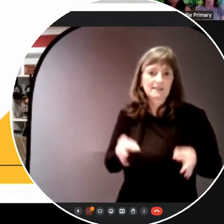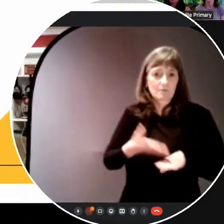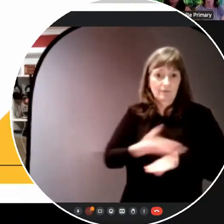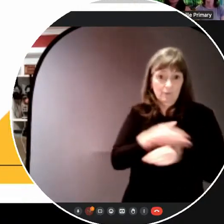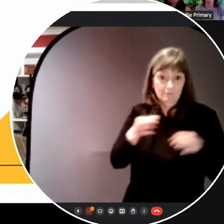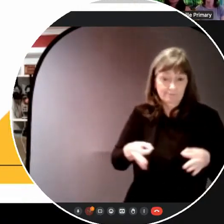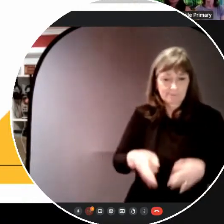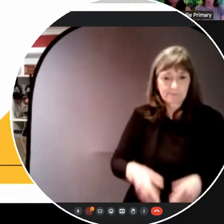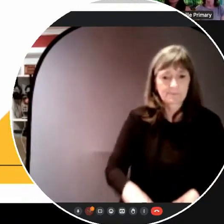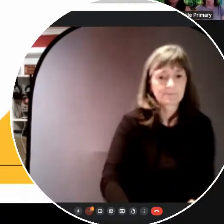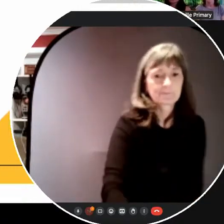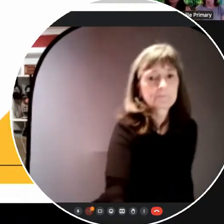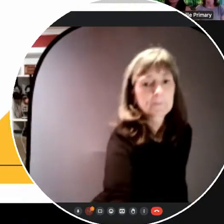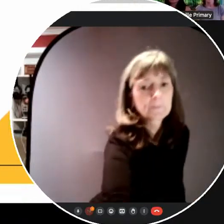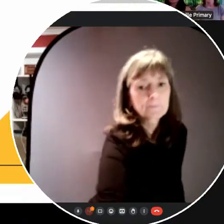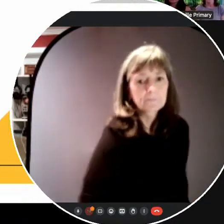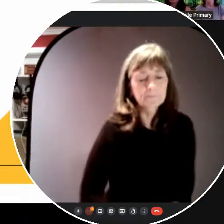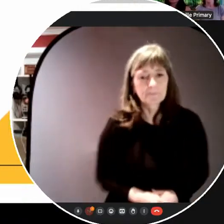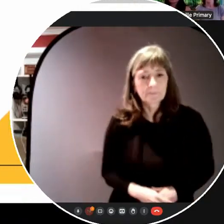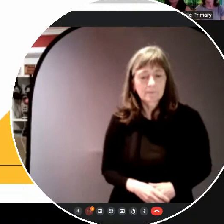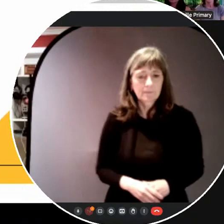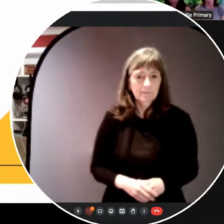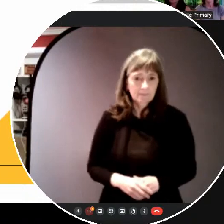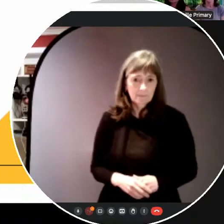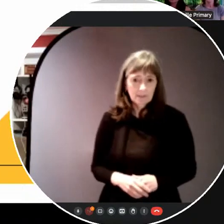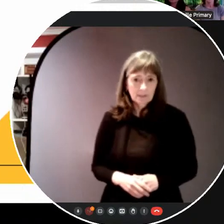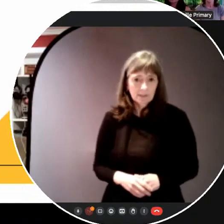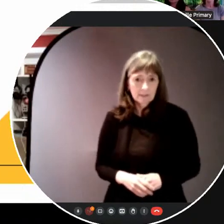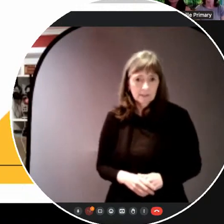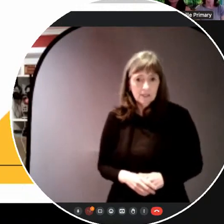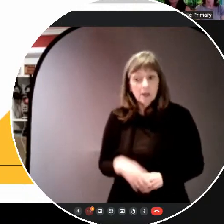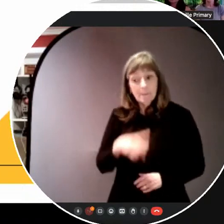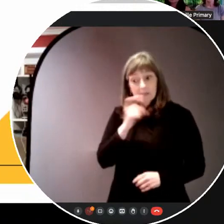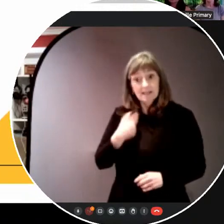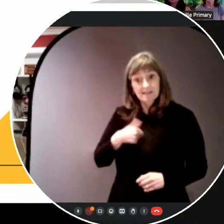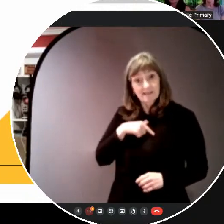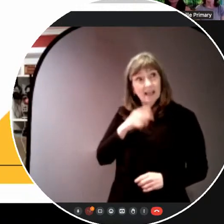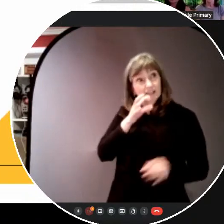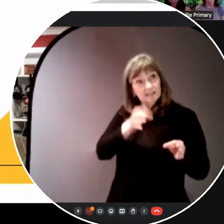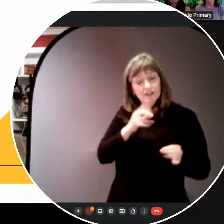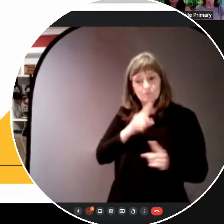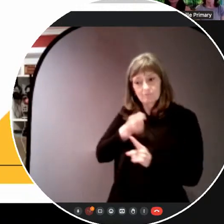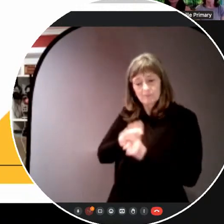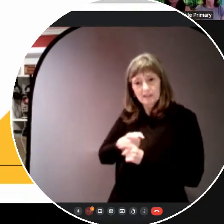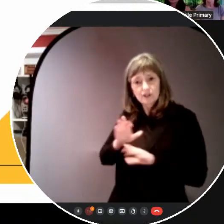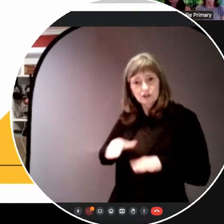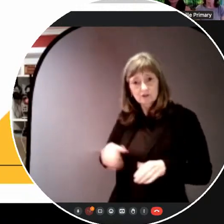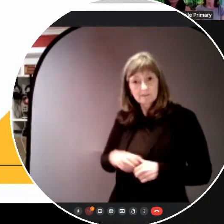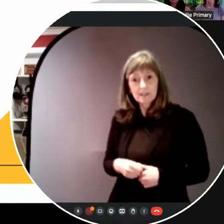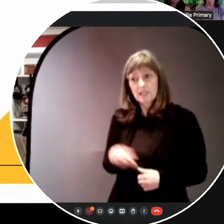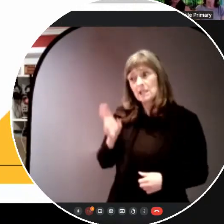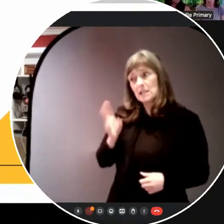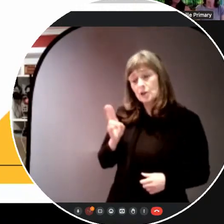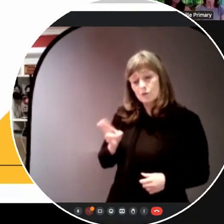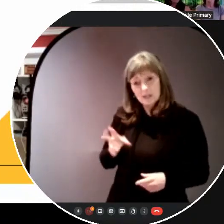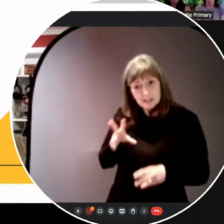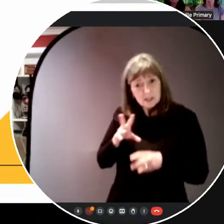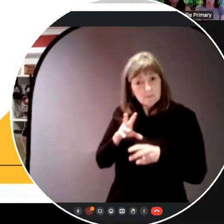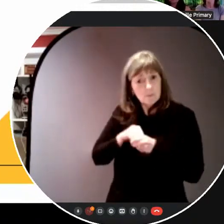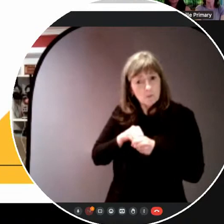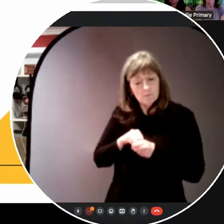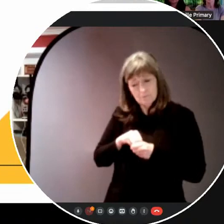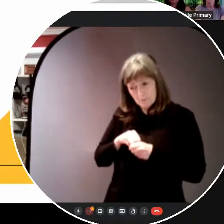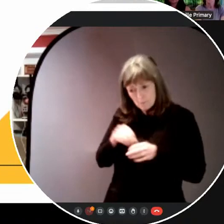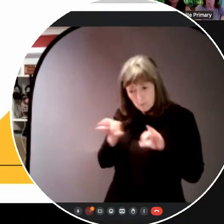make good decisions that will impact the children of our area. History plays an important role in reconciliation. To build for the future,